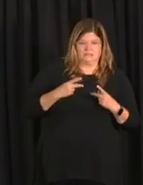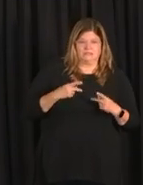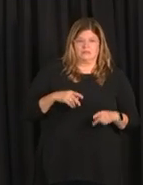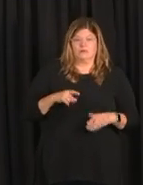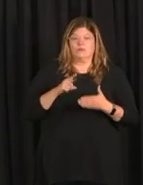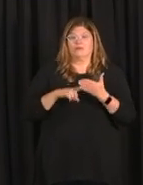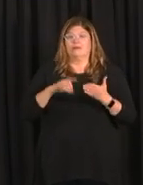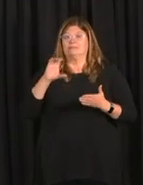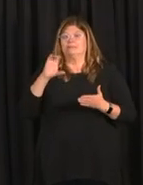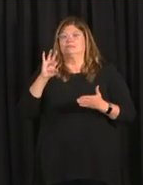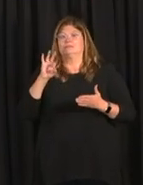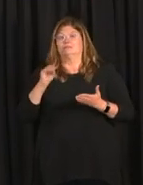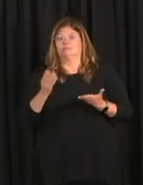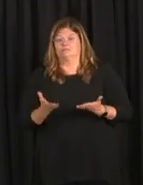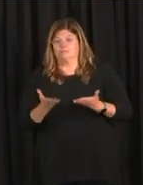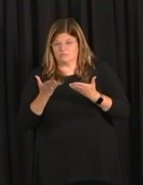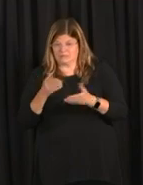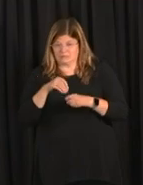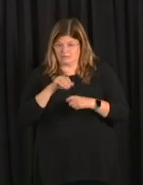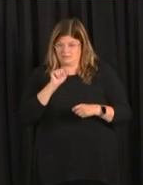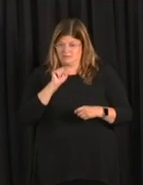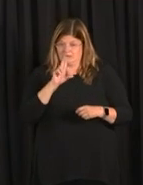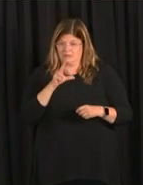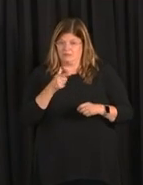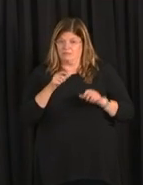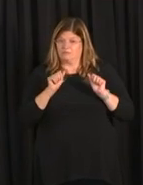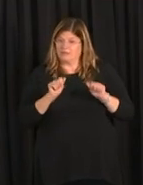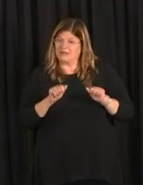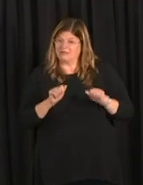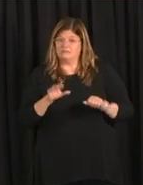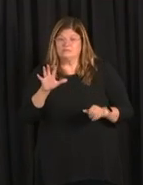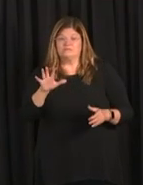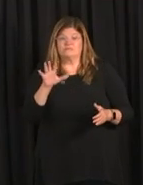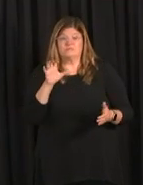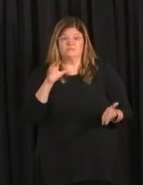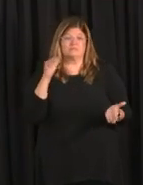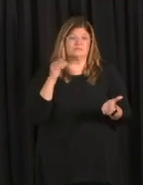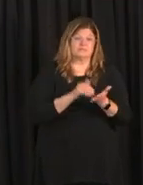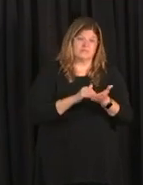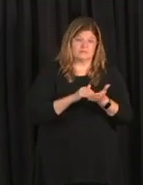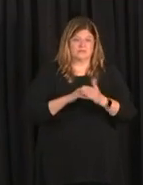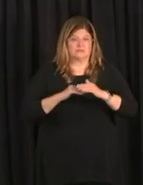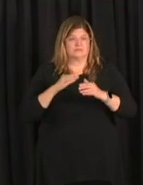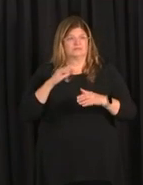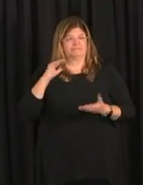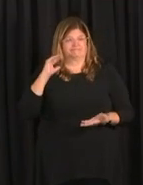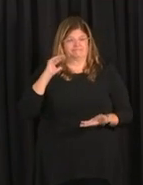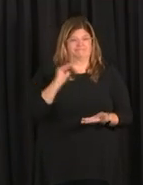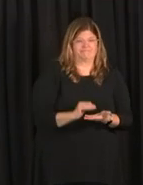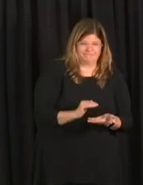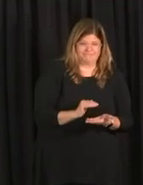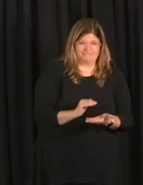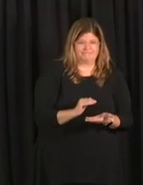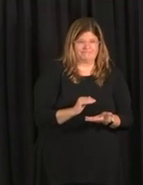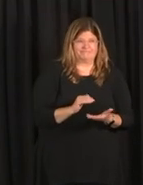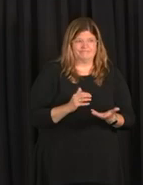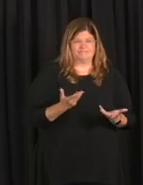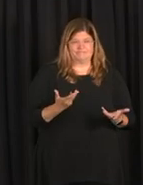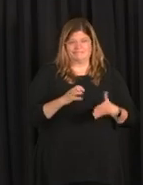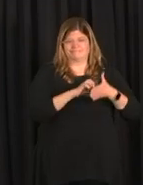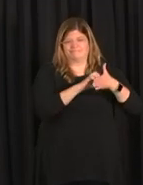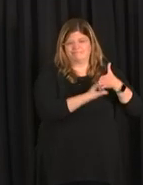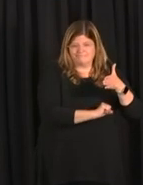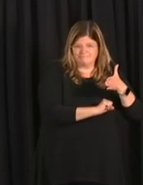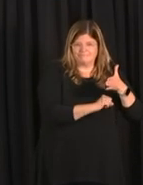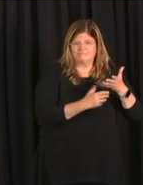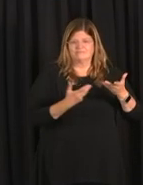CFO had suggested in August, which was there could be as much as a $500 million reduction in revenue, additional reduction,